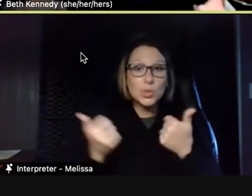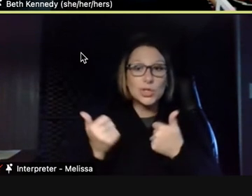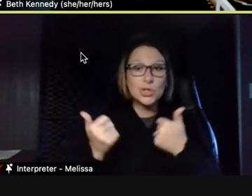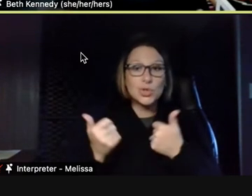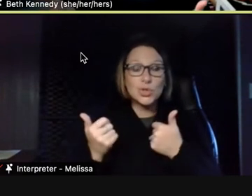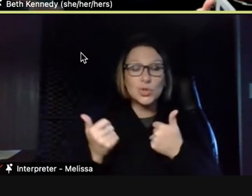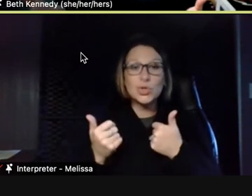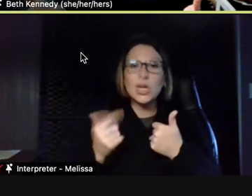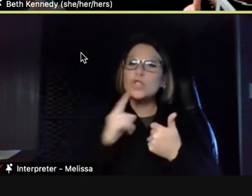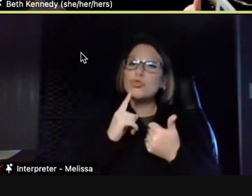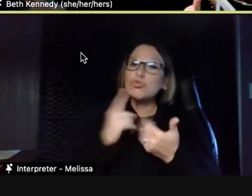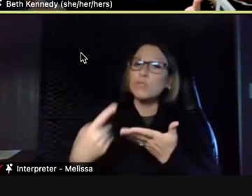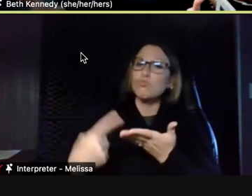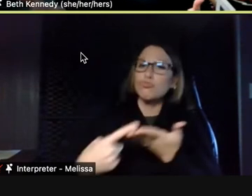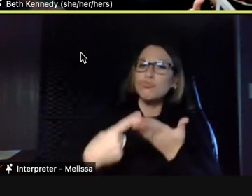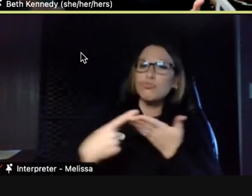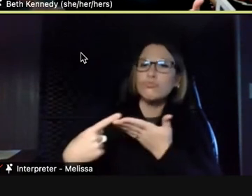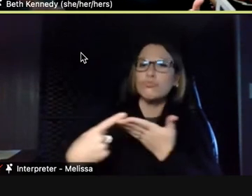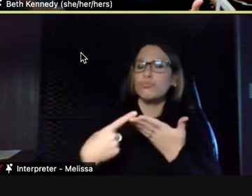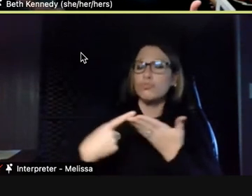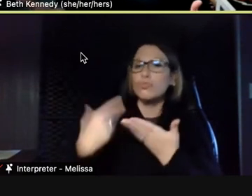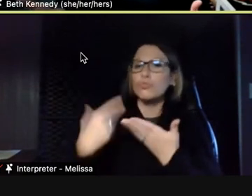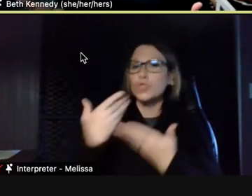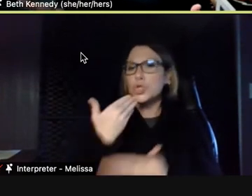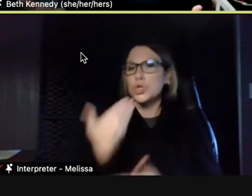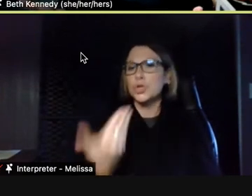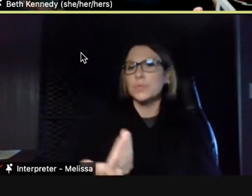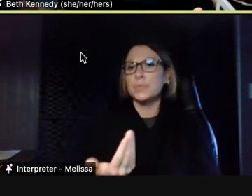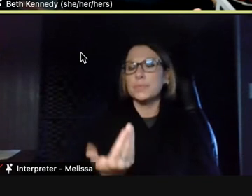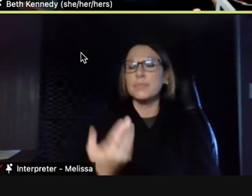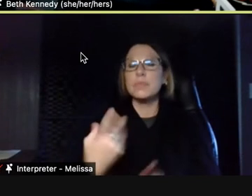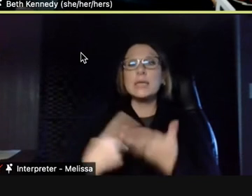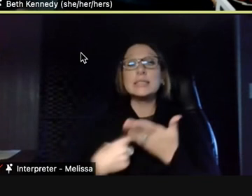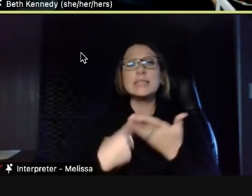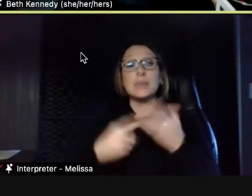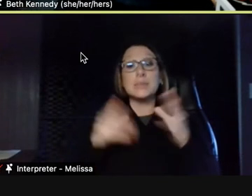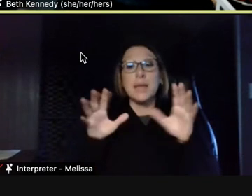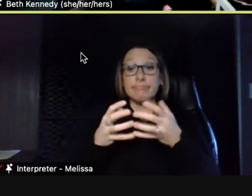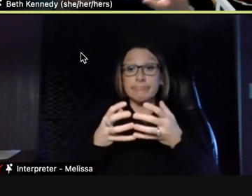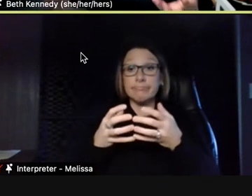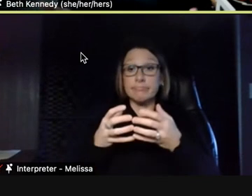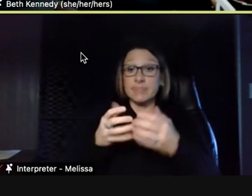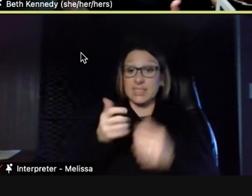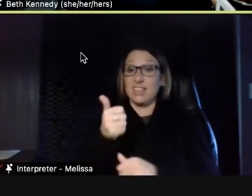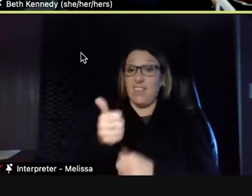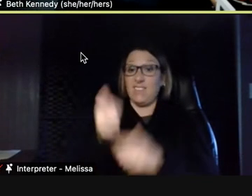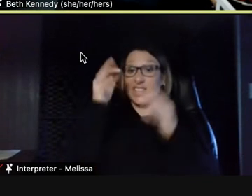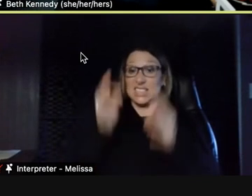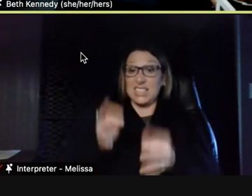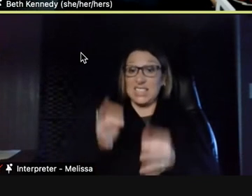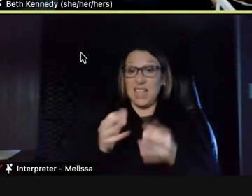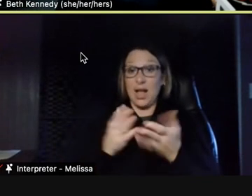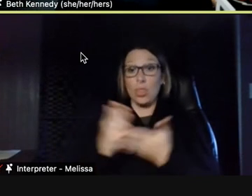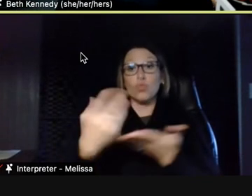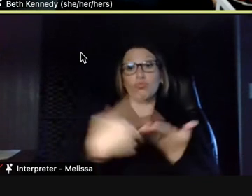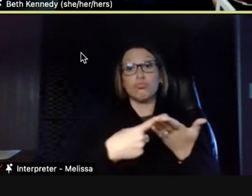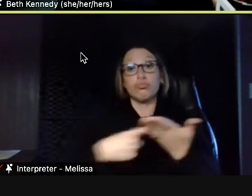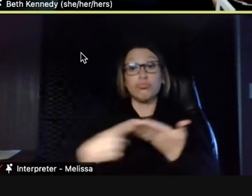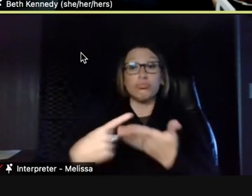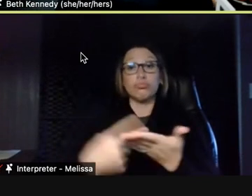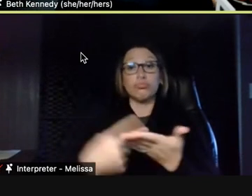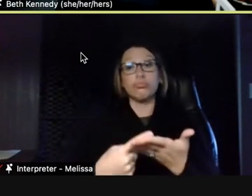good talk. So sometimes the team can come to the decision on their own through this dialogue. You know